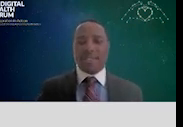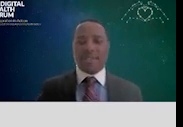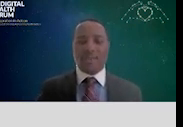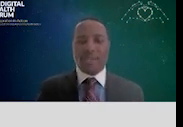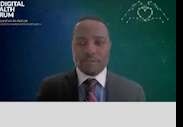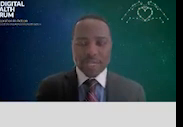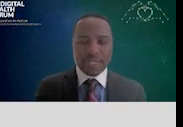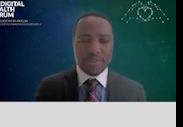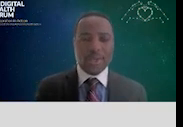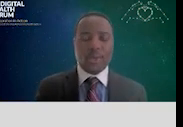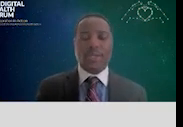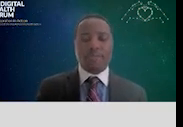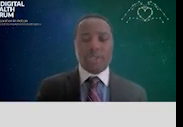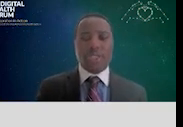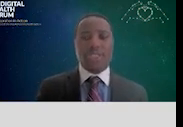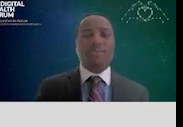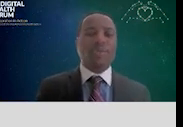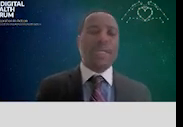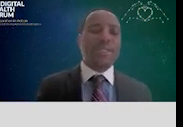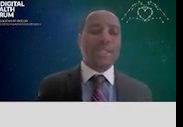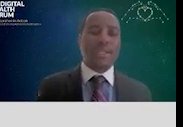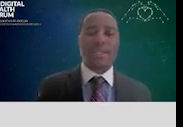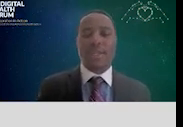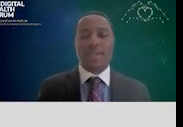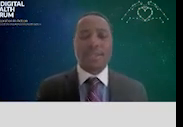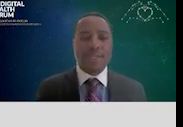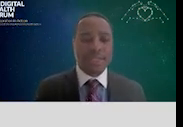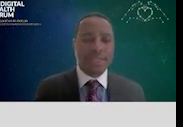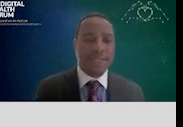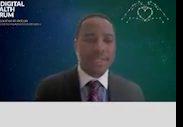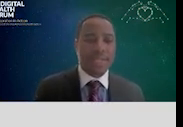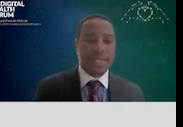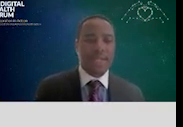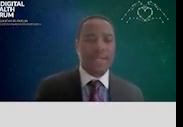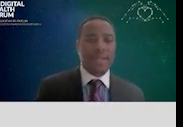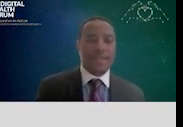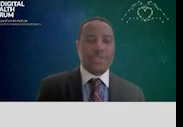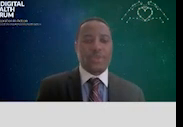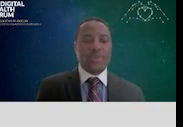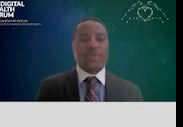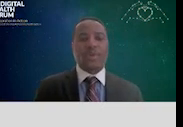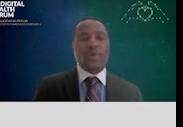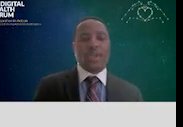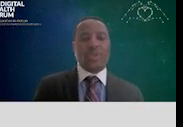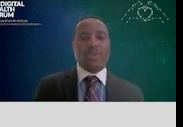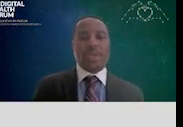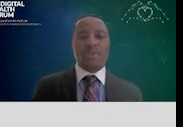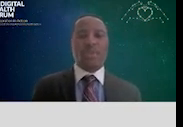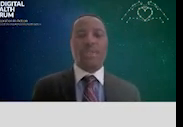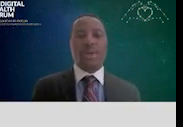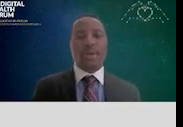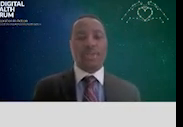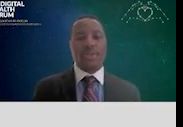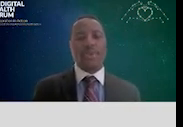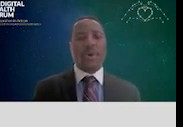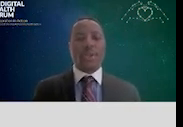health sector, we're effective, we're efficient in providing the care that the citizens need. And so through the rostering